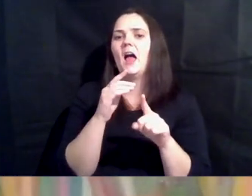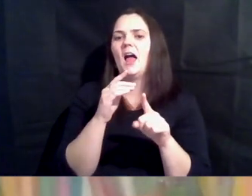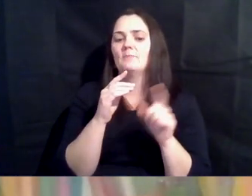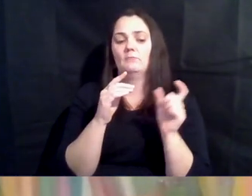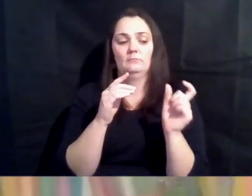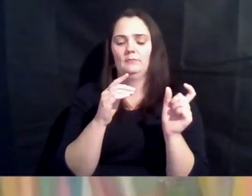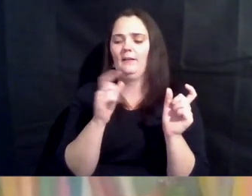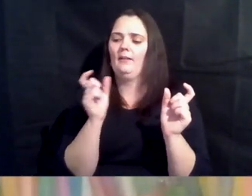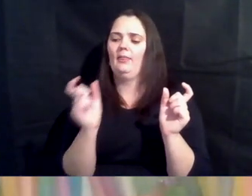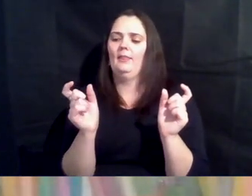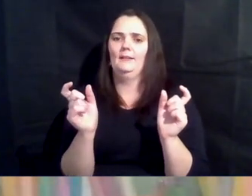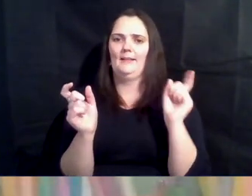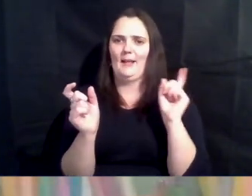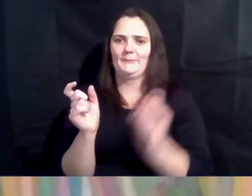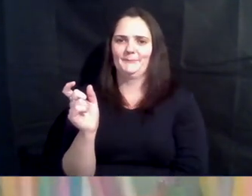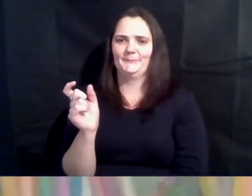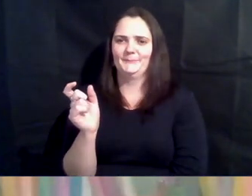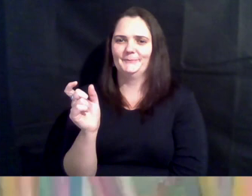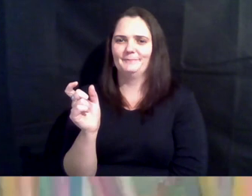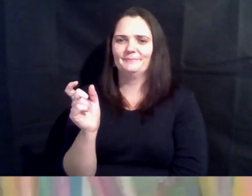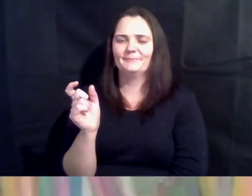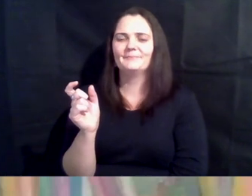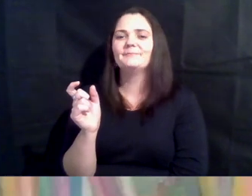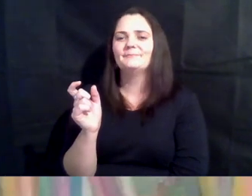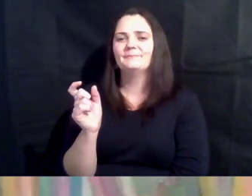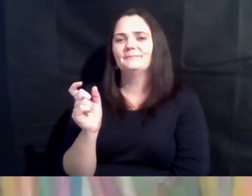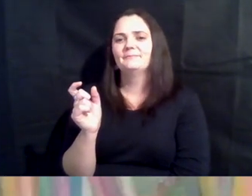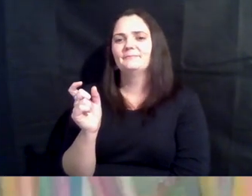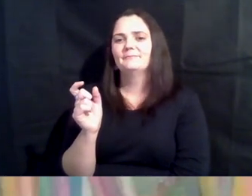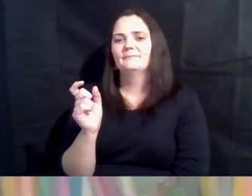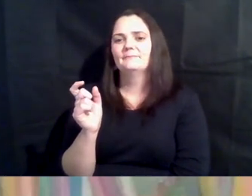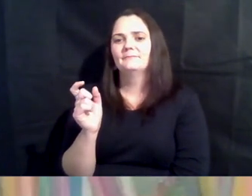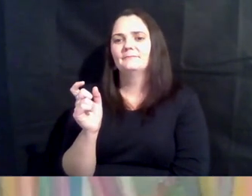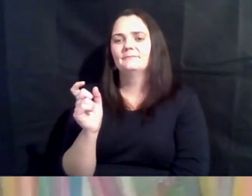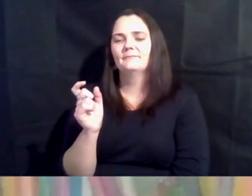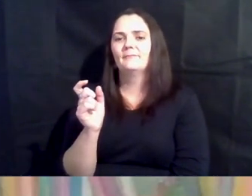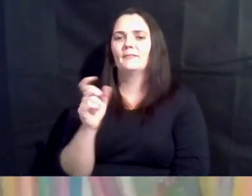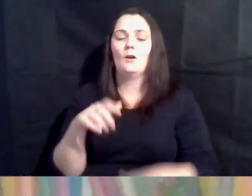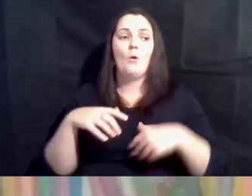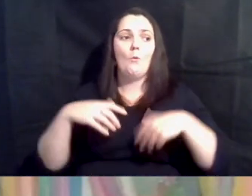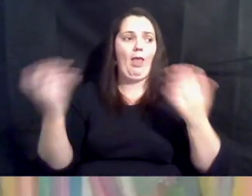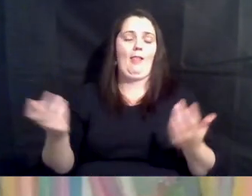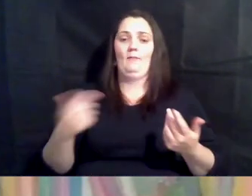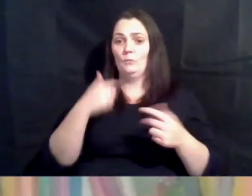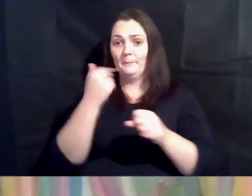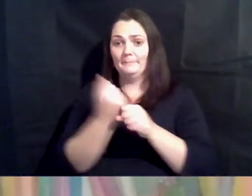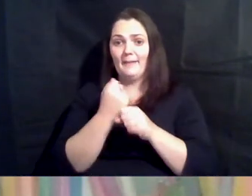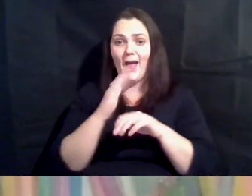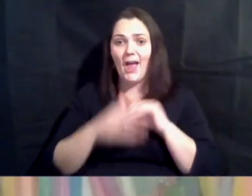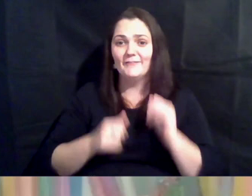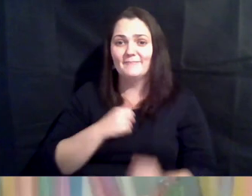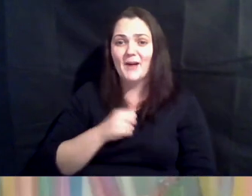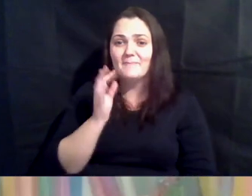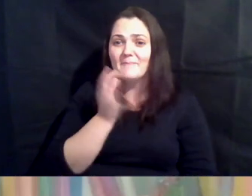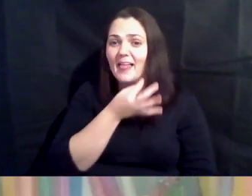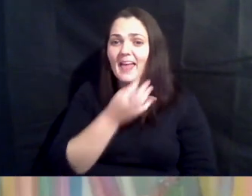end. So let's do it. Fun, fun, fun. So my house plants, what is there to say? Where do I begin? There